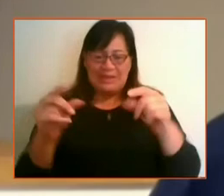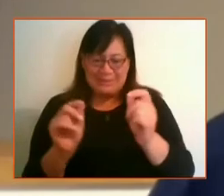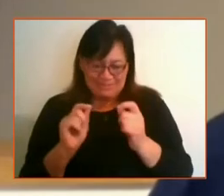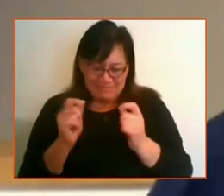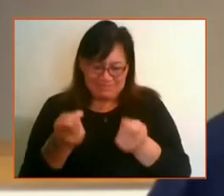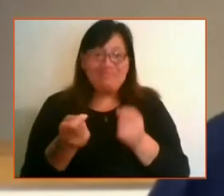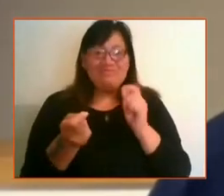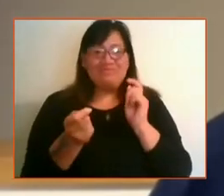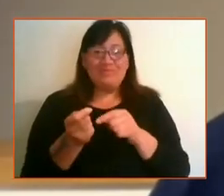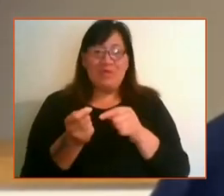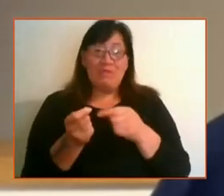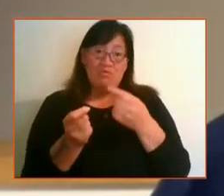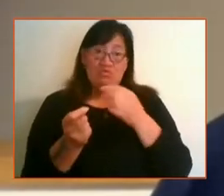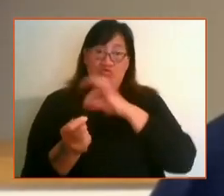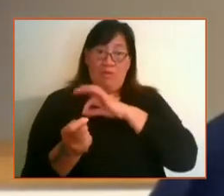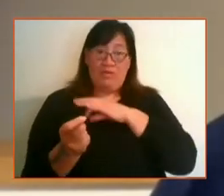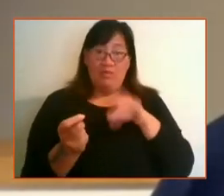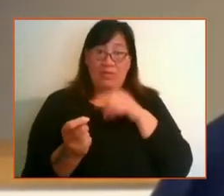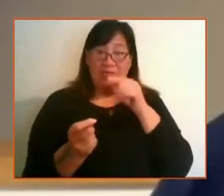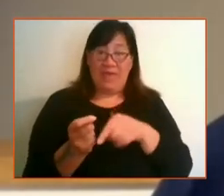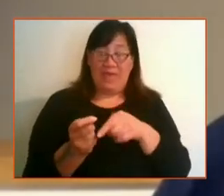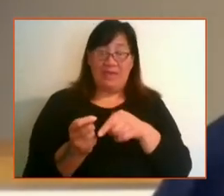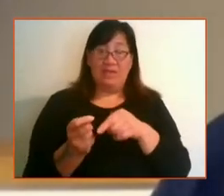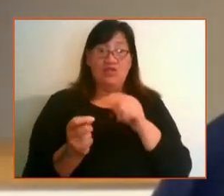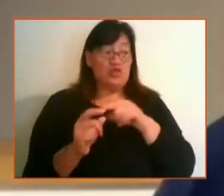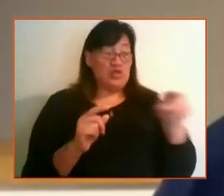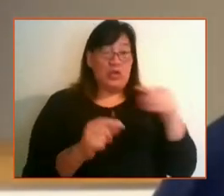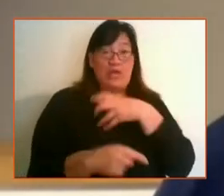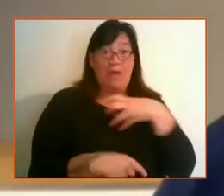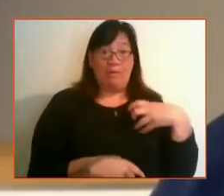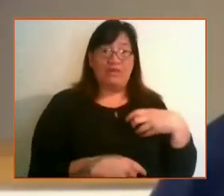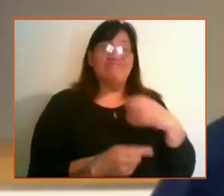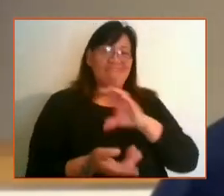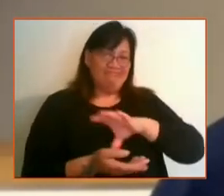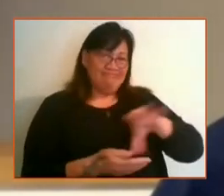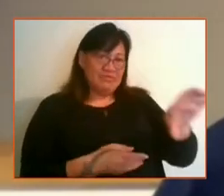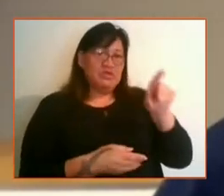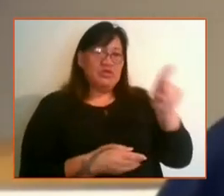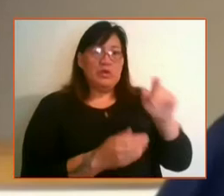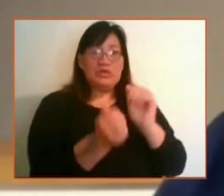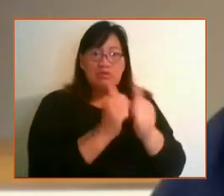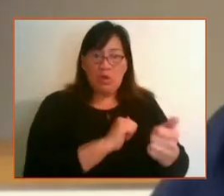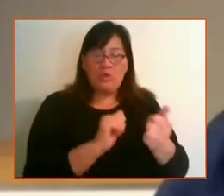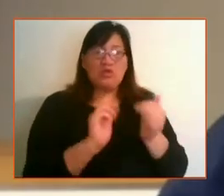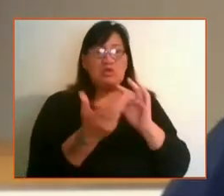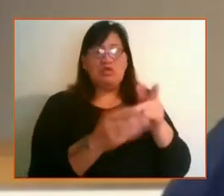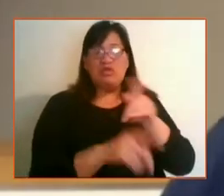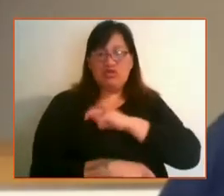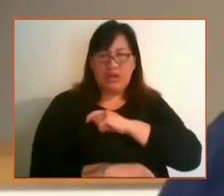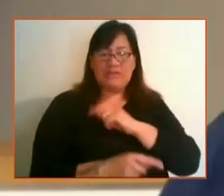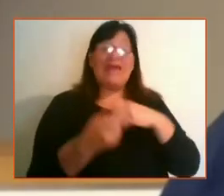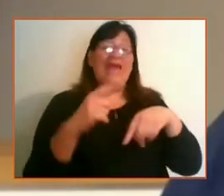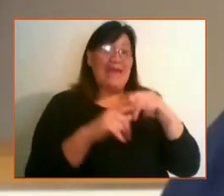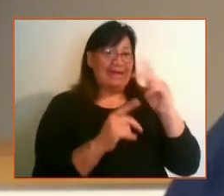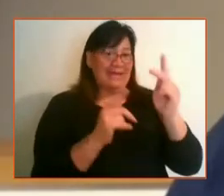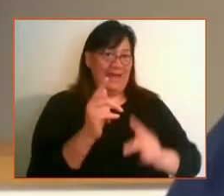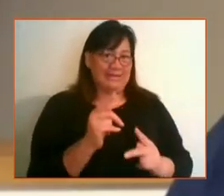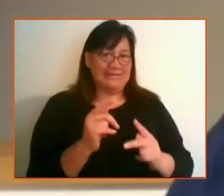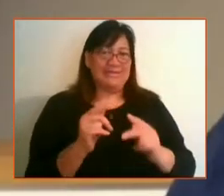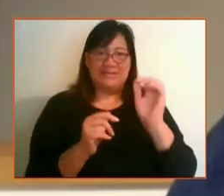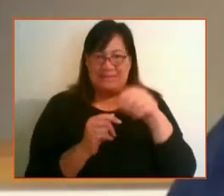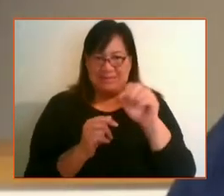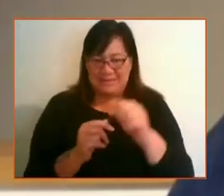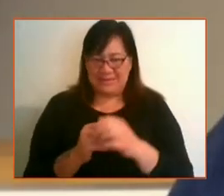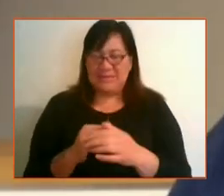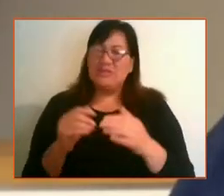the profit the government gets out of all of that goes into the arts, culture and the sports heritage and the community trusts and organisations. So I think